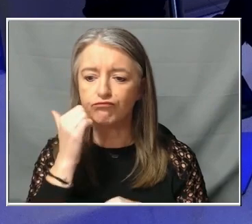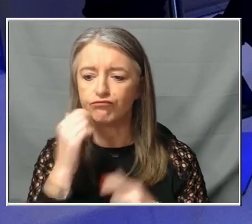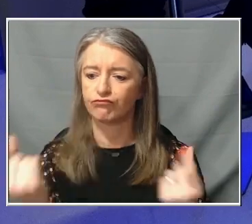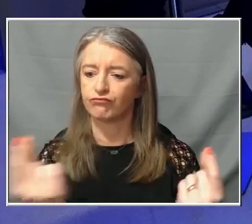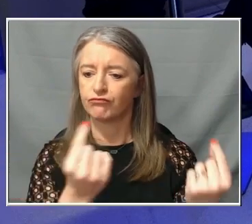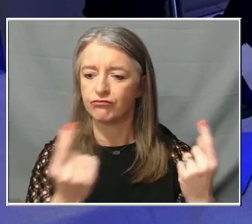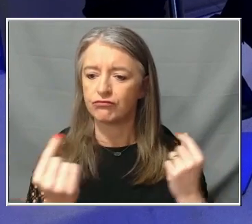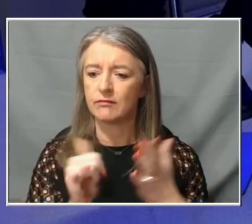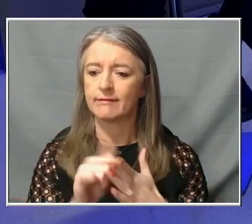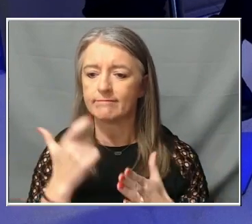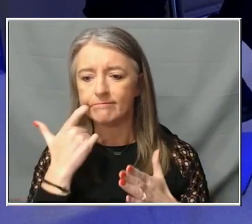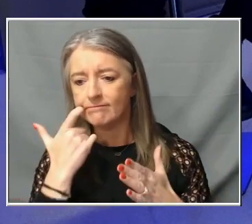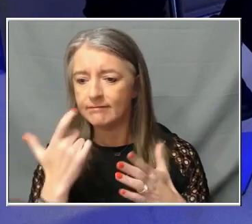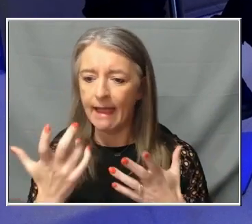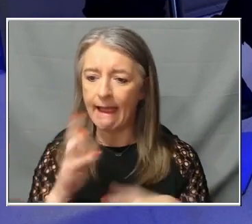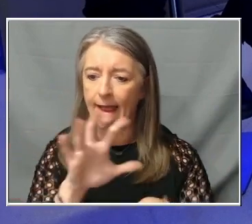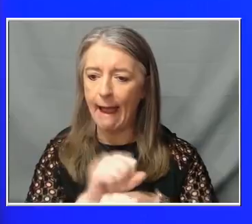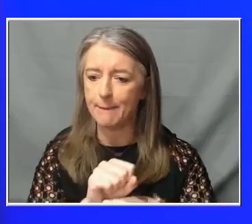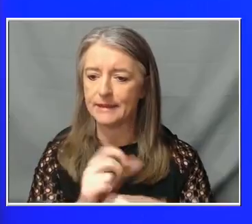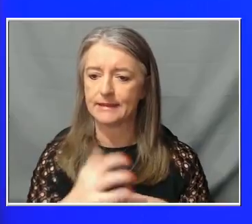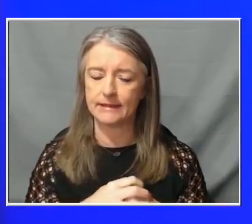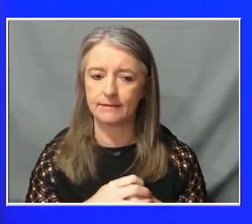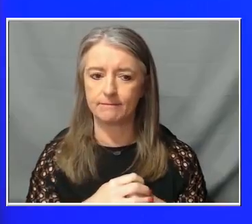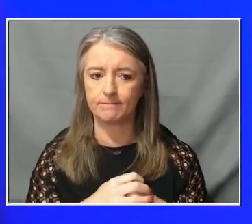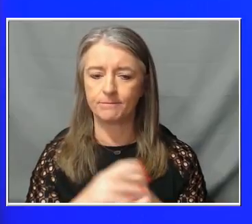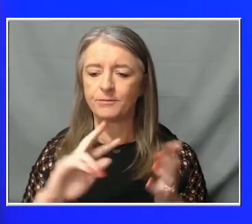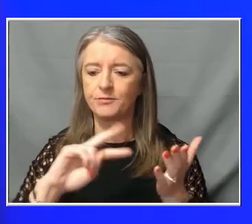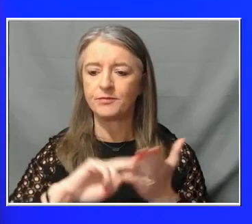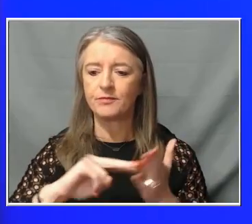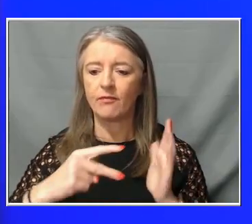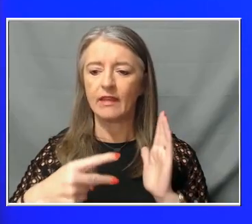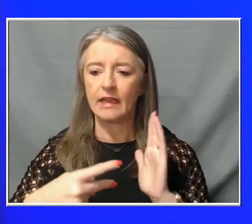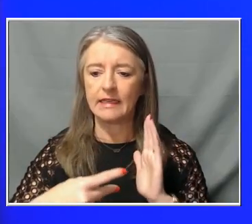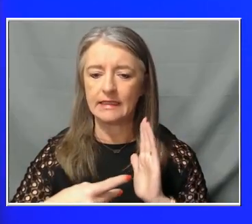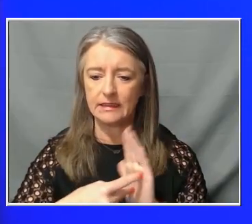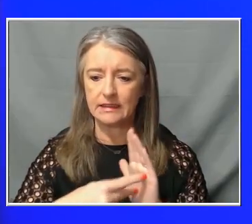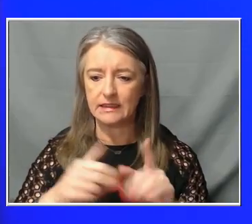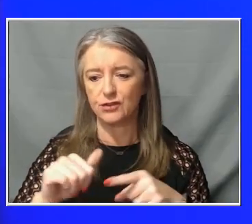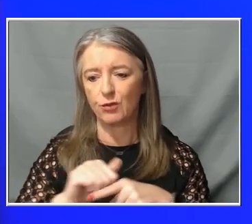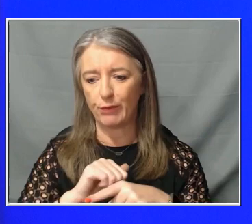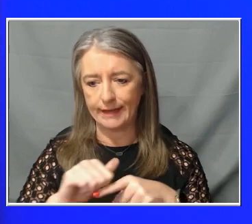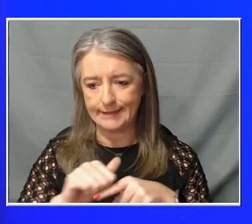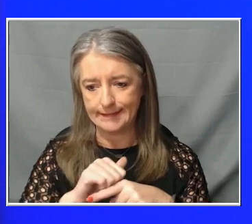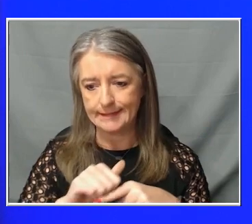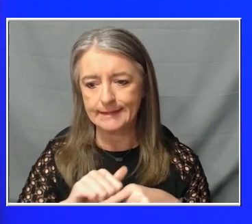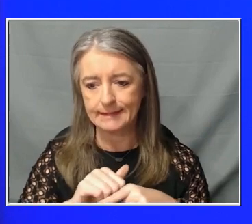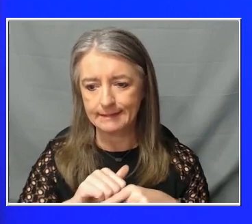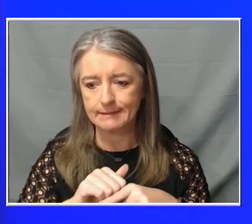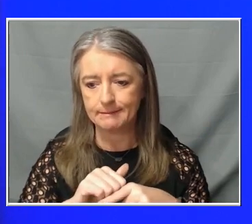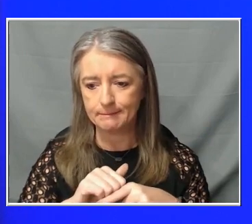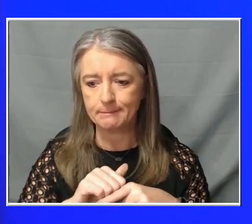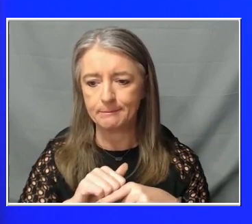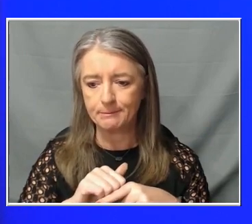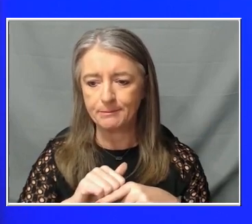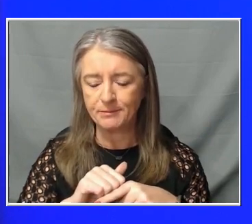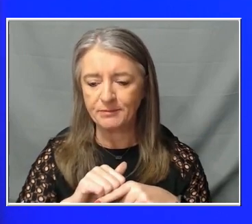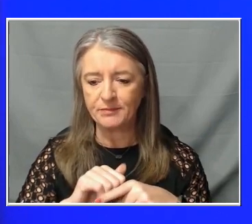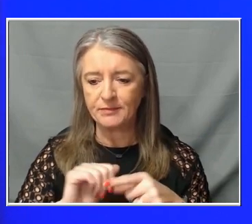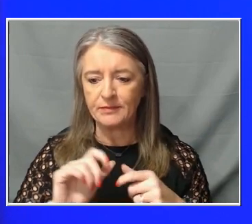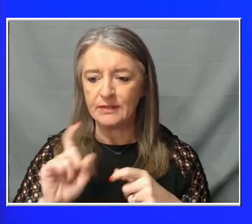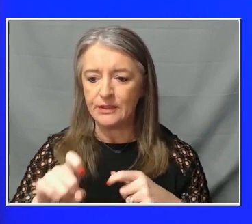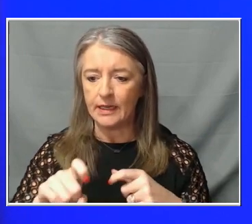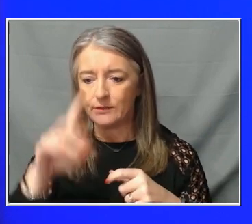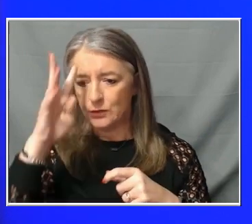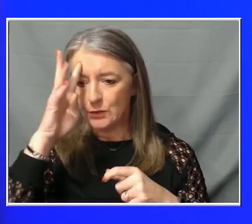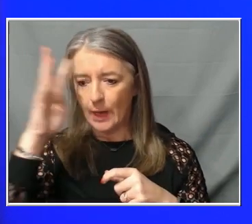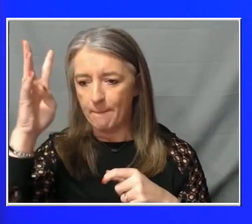just be habits we want to kick? So intentional practice. So yeah, you have to come up with a